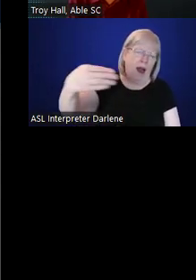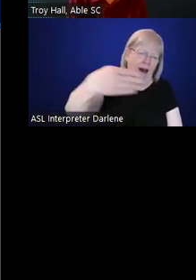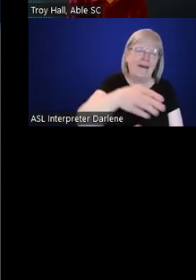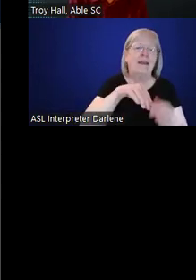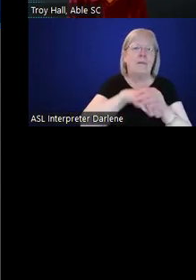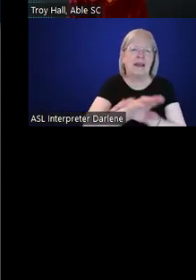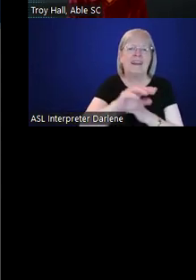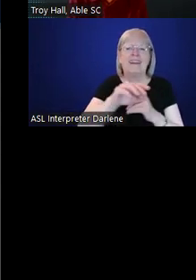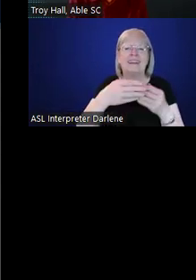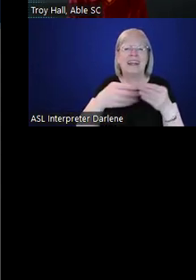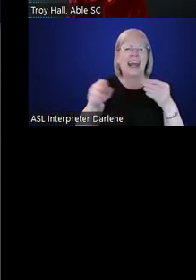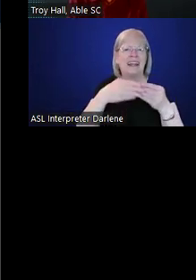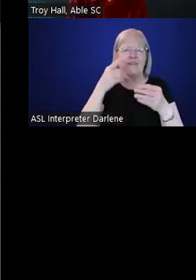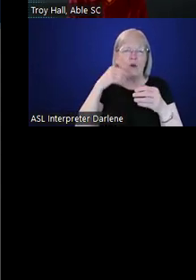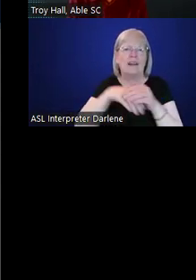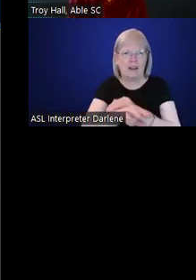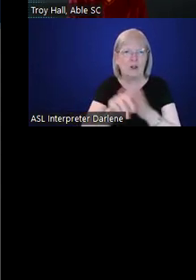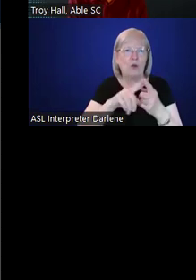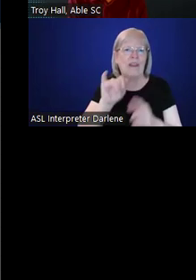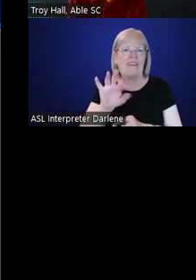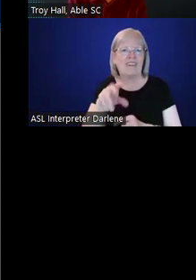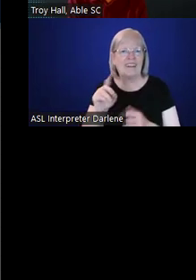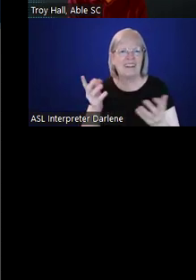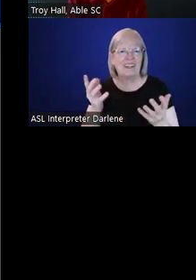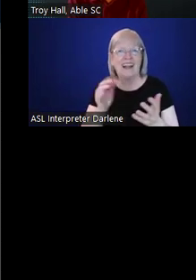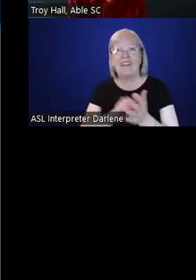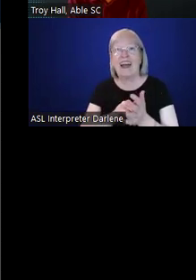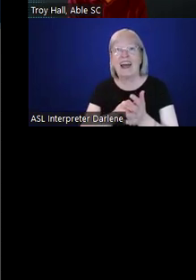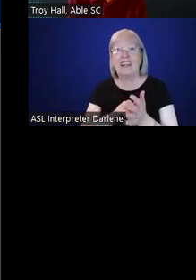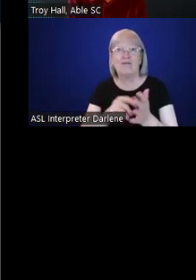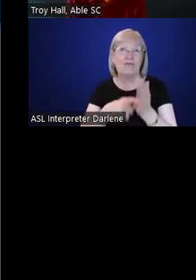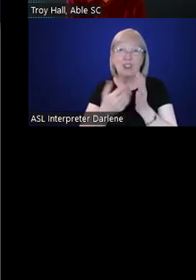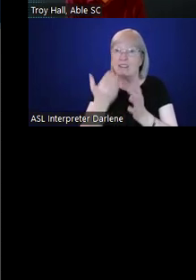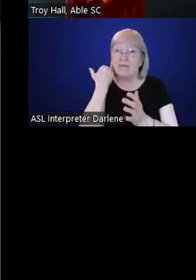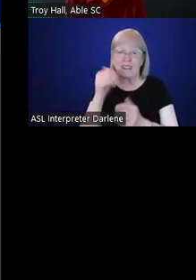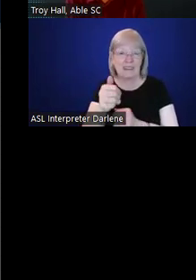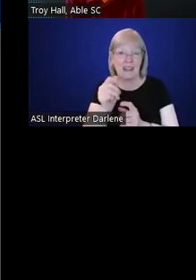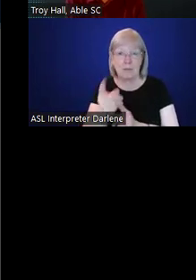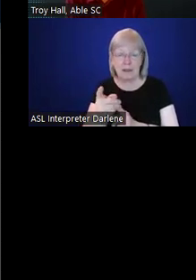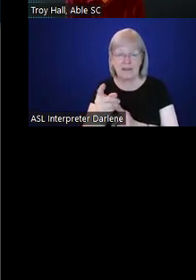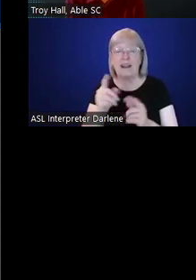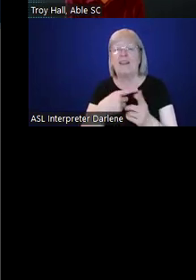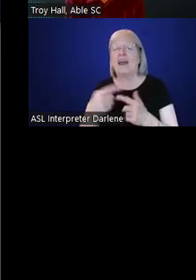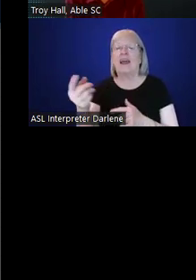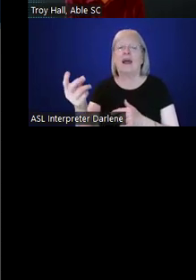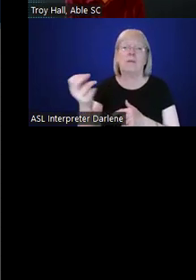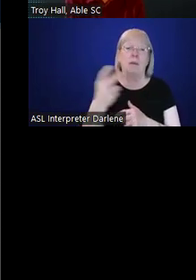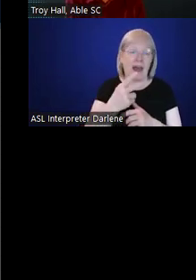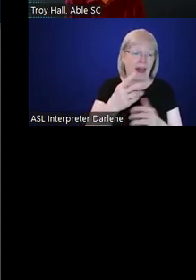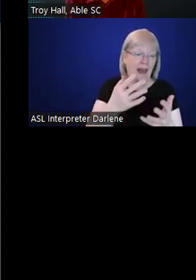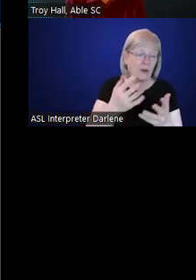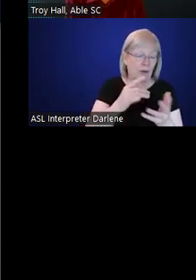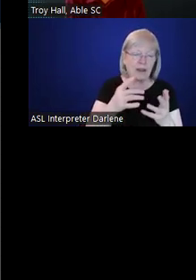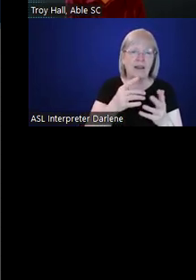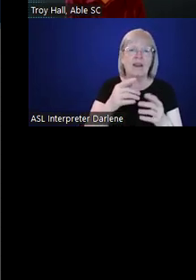field. And they took about 10 minutes to do that, and then the gate was locked and no one knew how to open it, and they